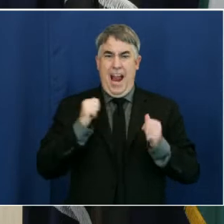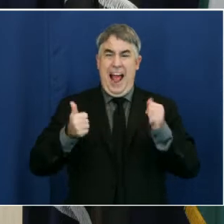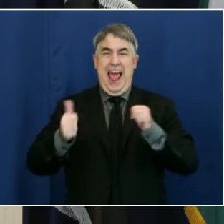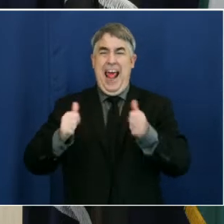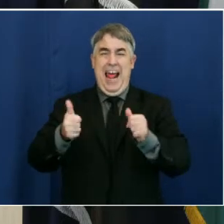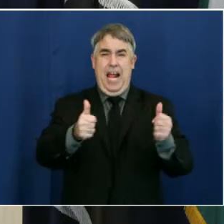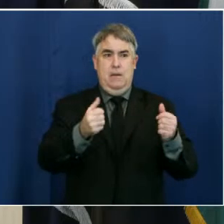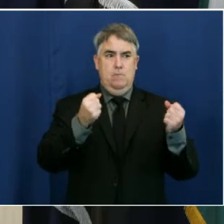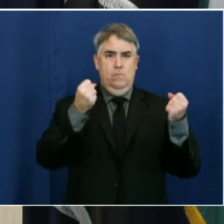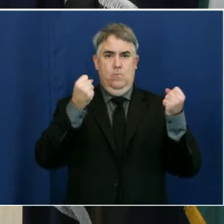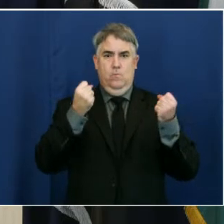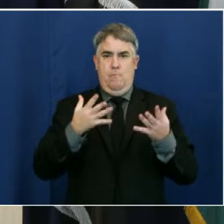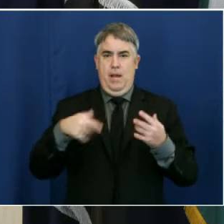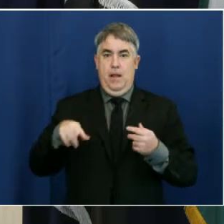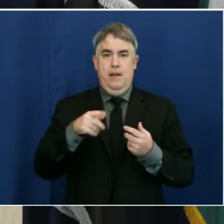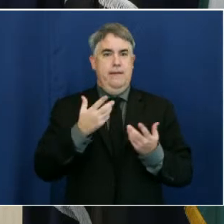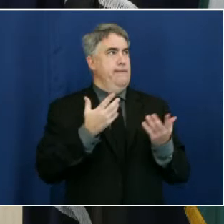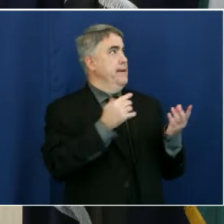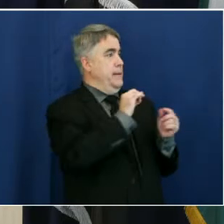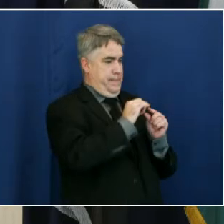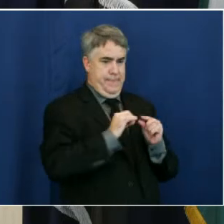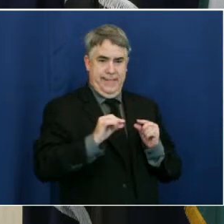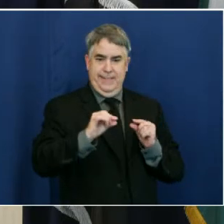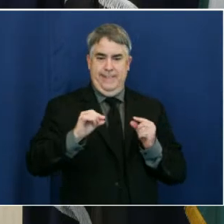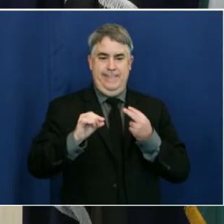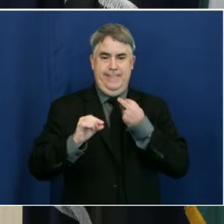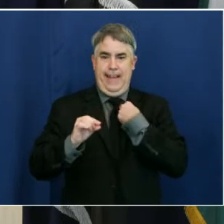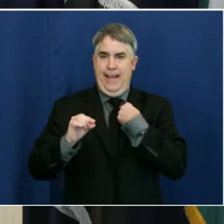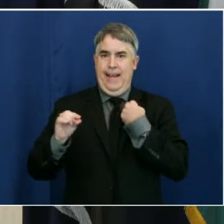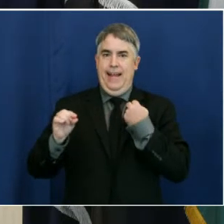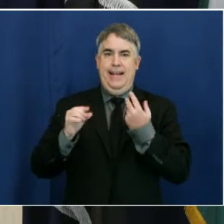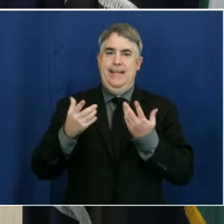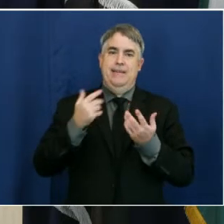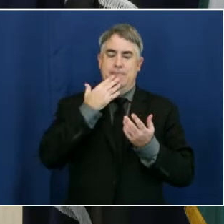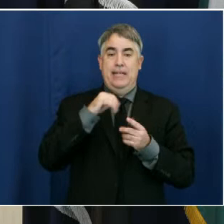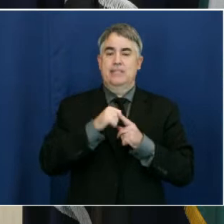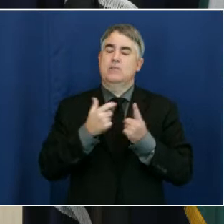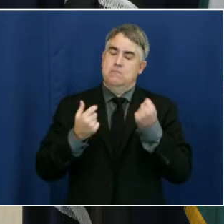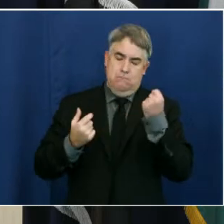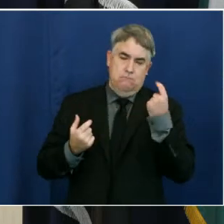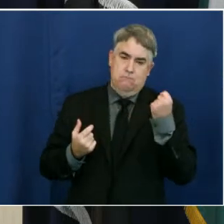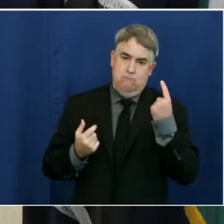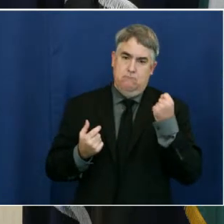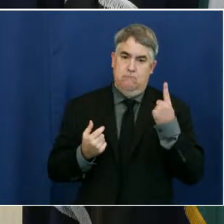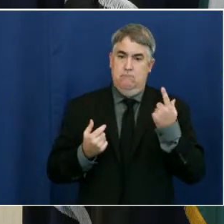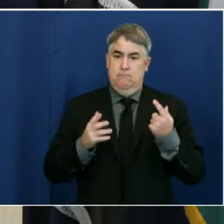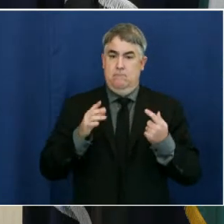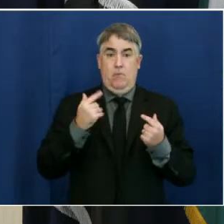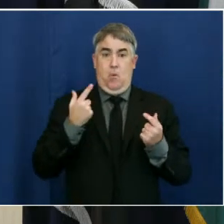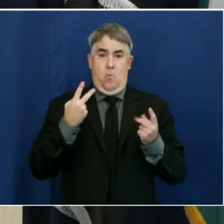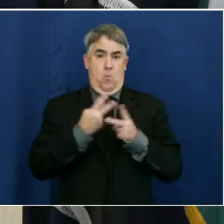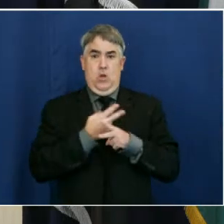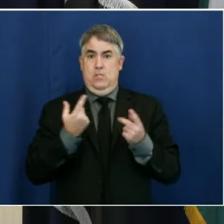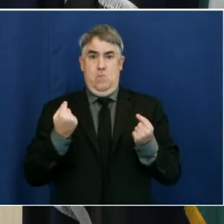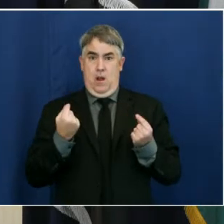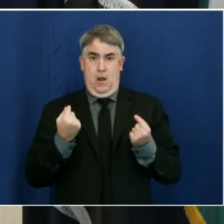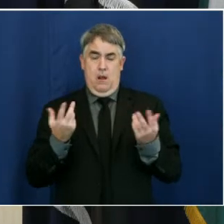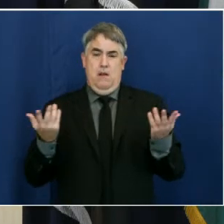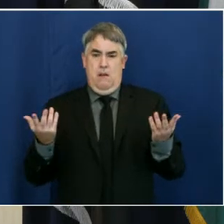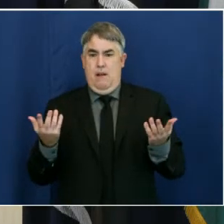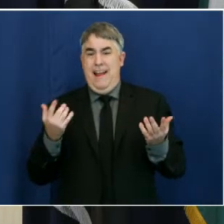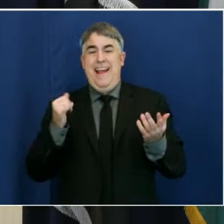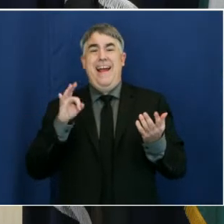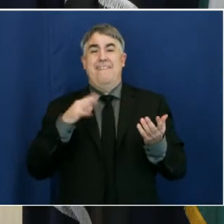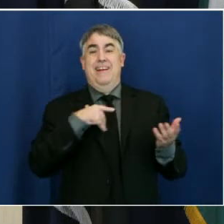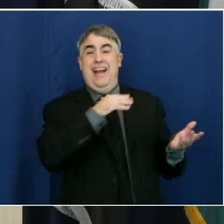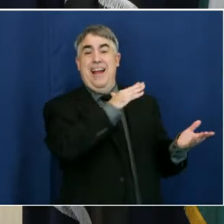then not actually have the vaccines to administer, and that would be a bad situation. What would be worse would be to have significant increases in the